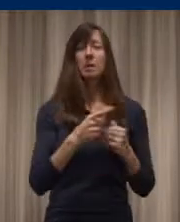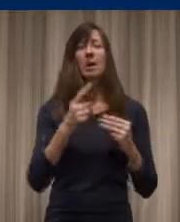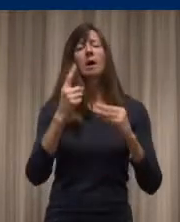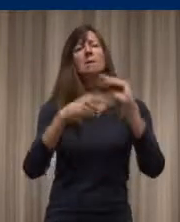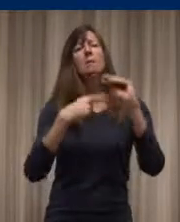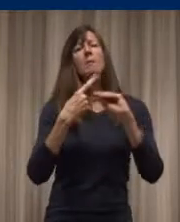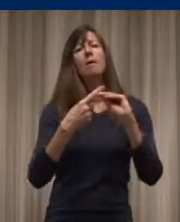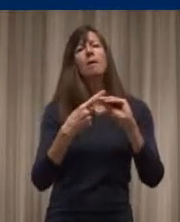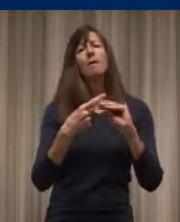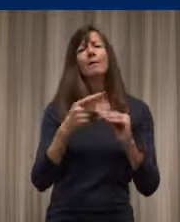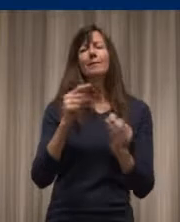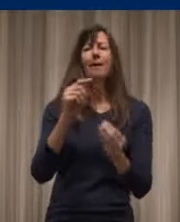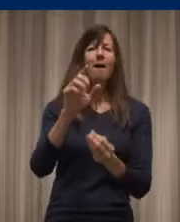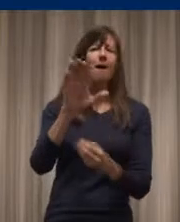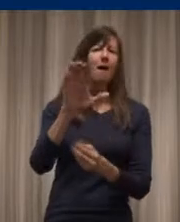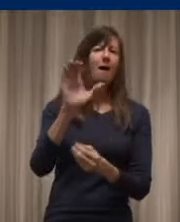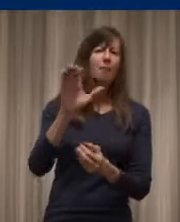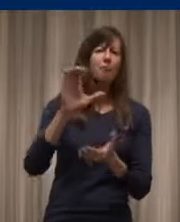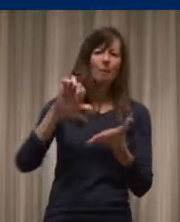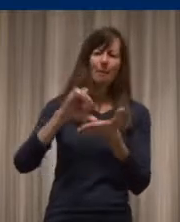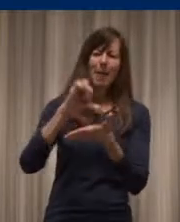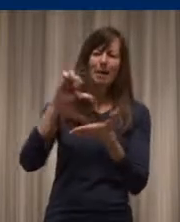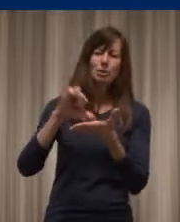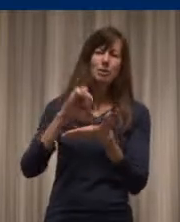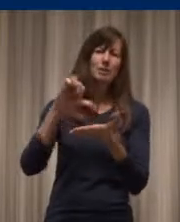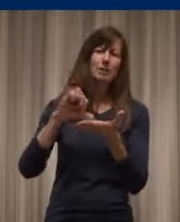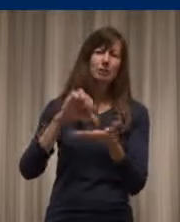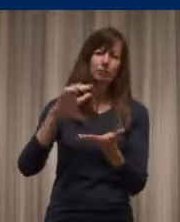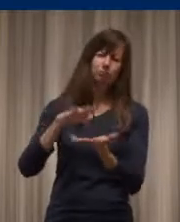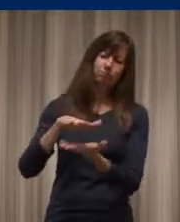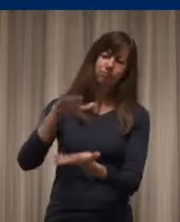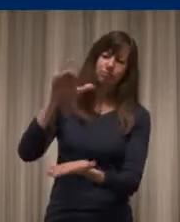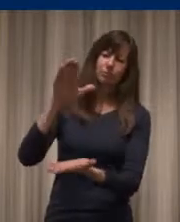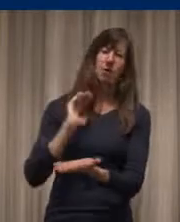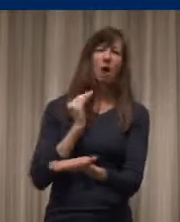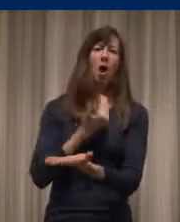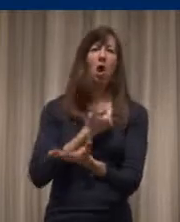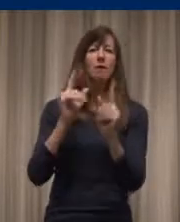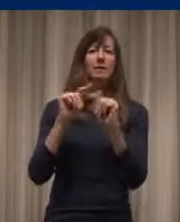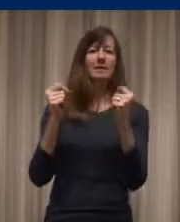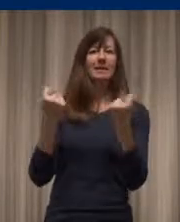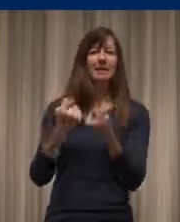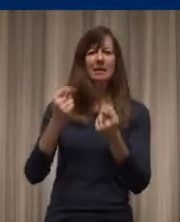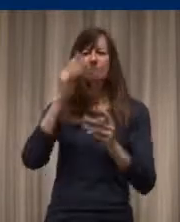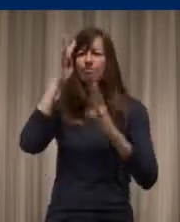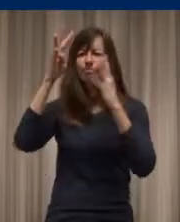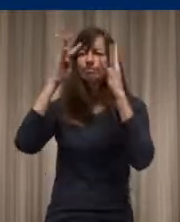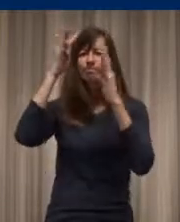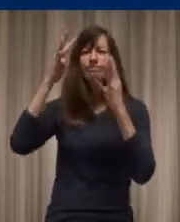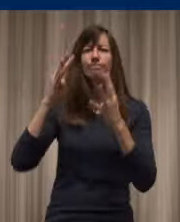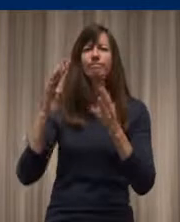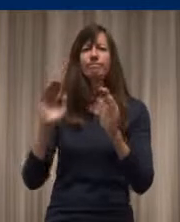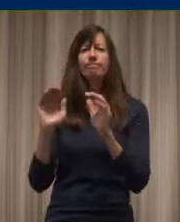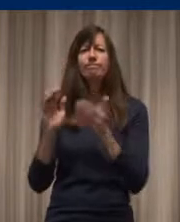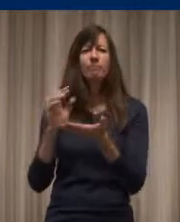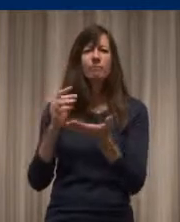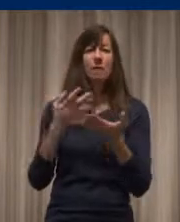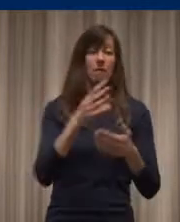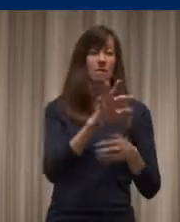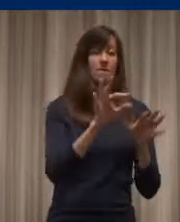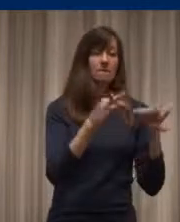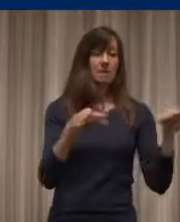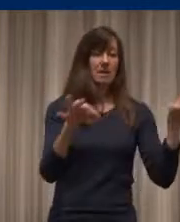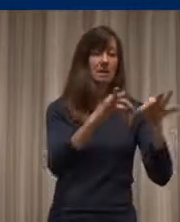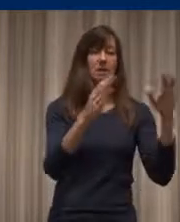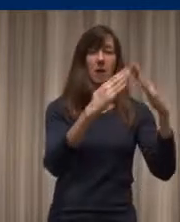our incredible team here in Ulster County has put together. This is a schematic of what the Kate Walton Fieldhouse Kingston High School testing